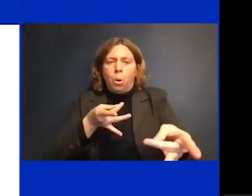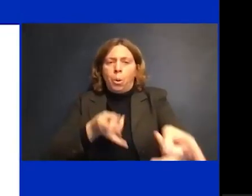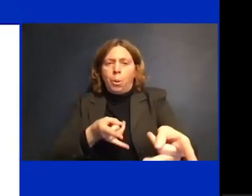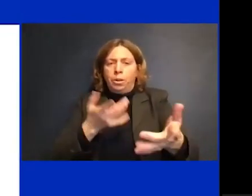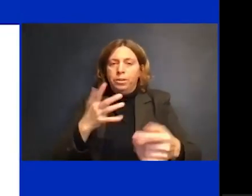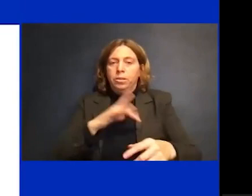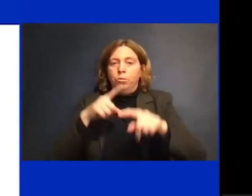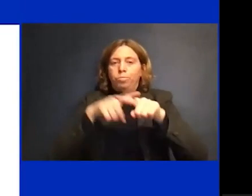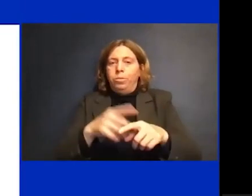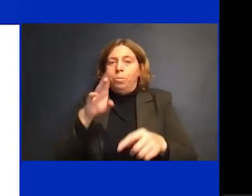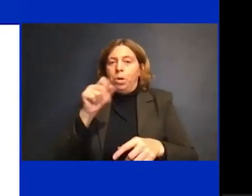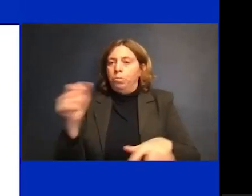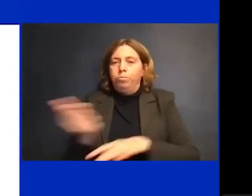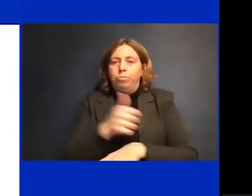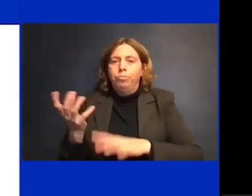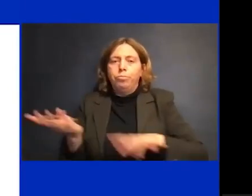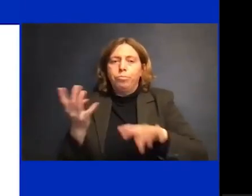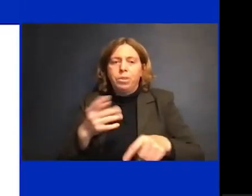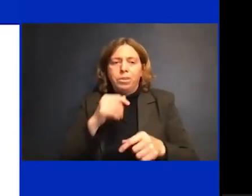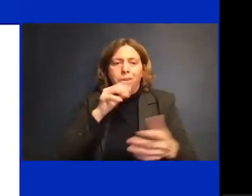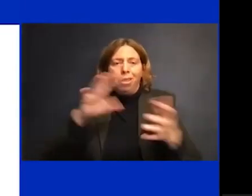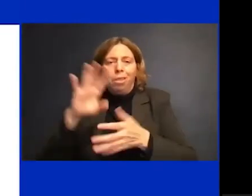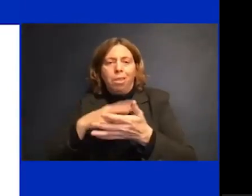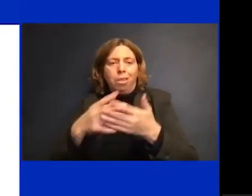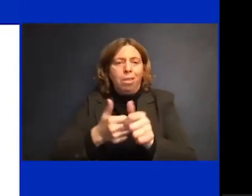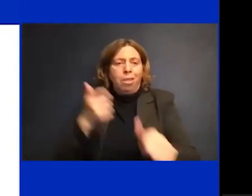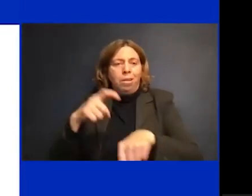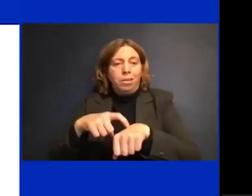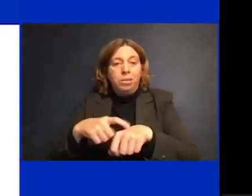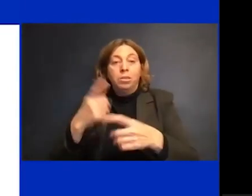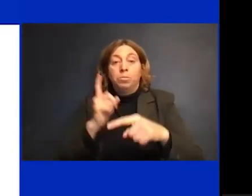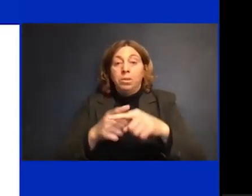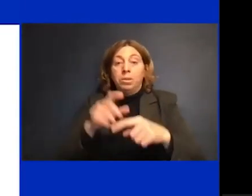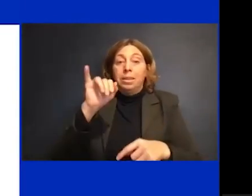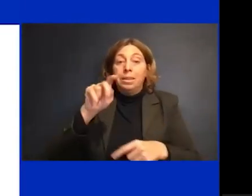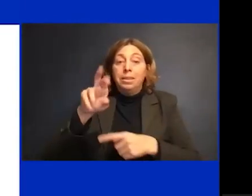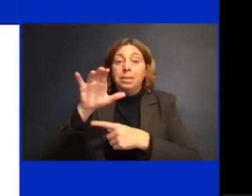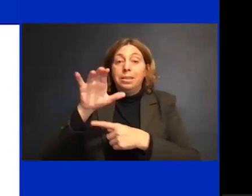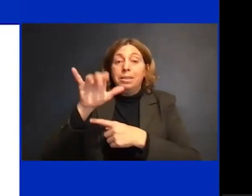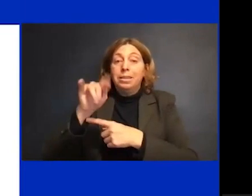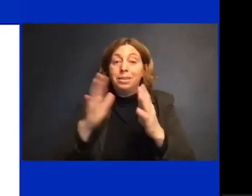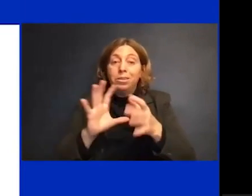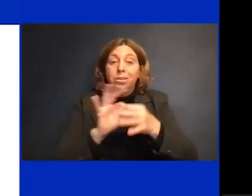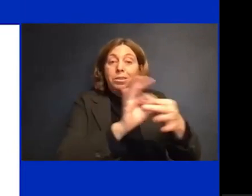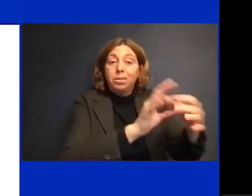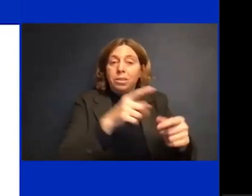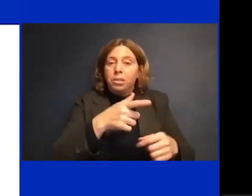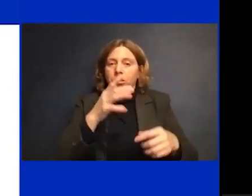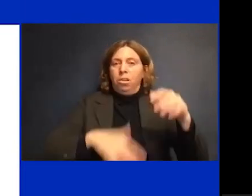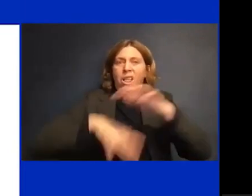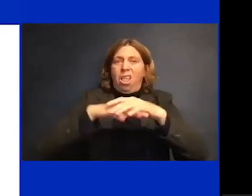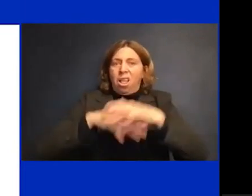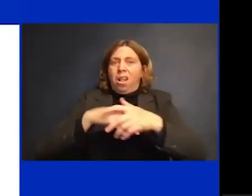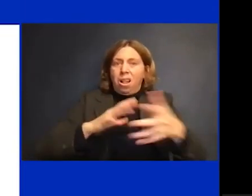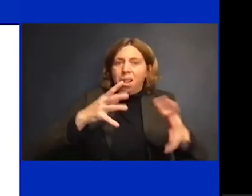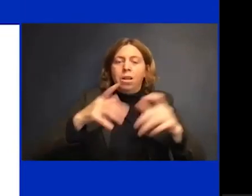commutes, benefiting the experience of commuters. Moreover, the expanded intercity capacity will accommodate curbside